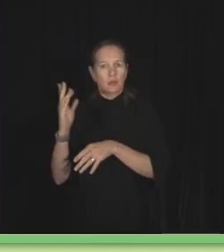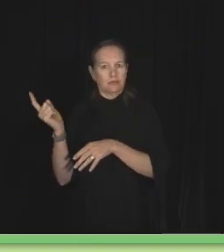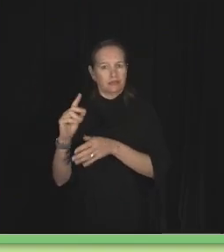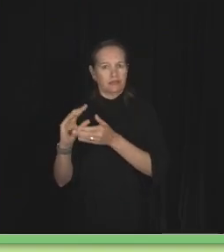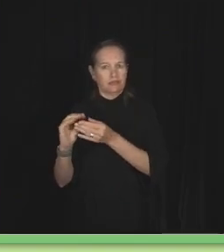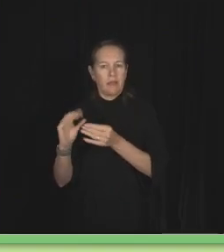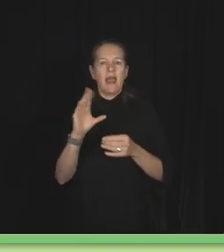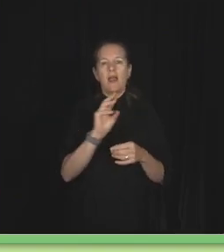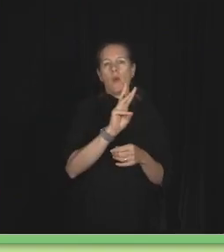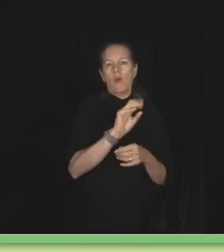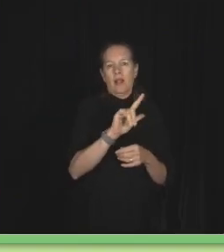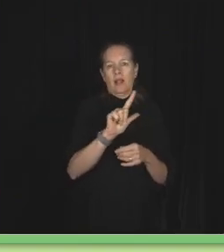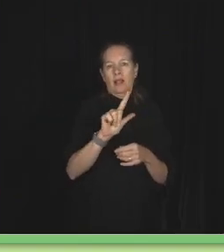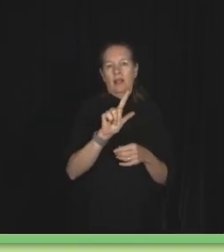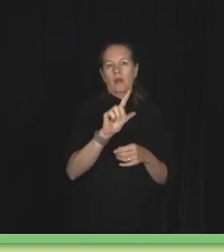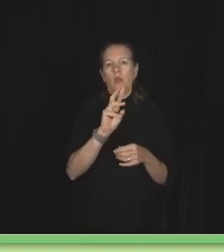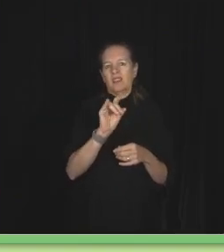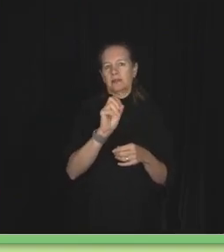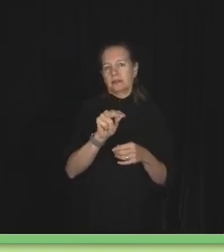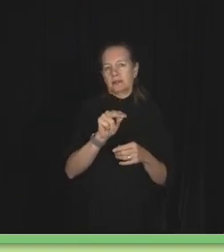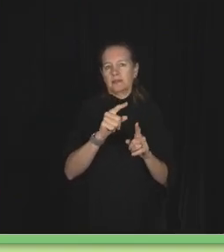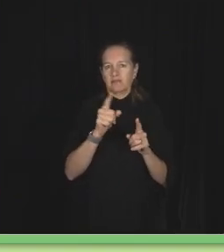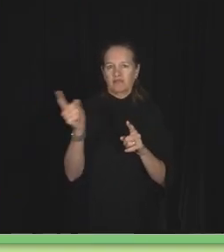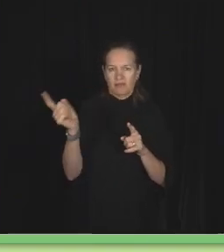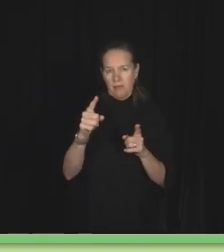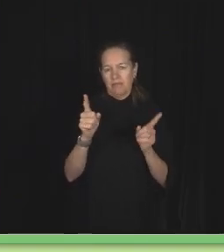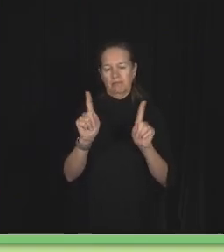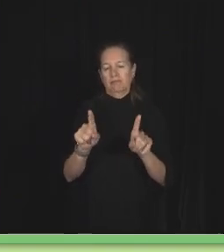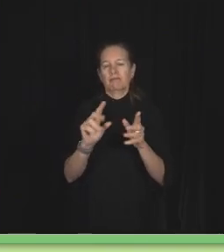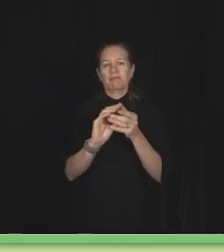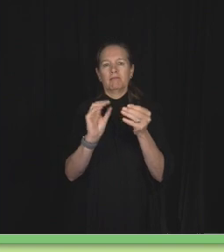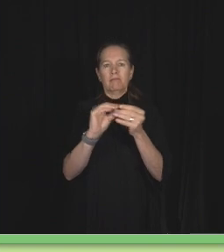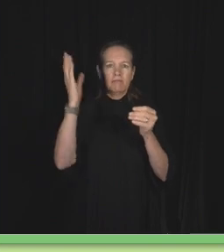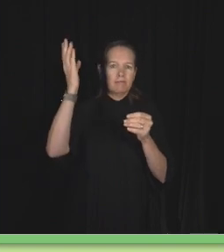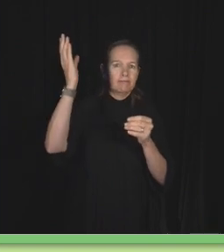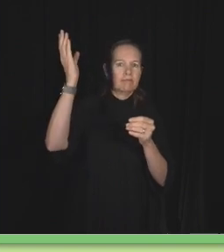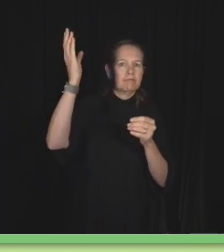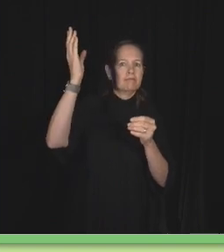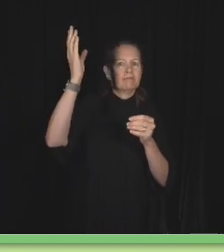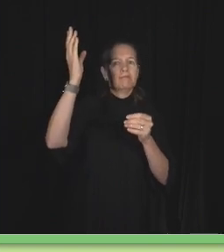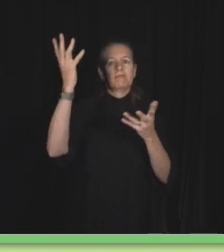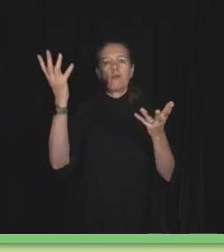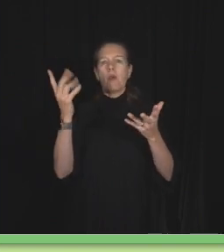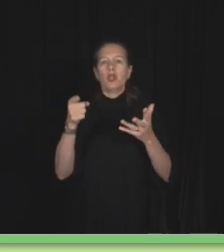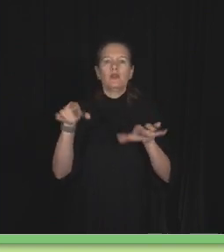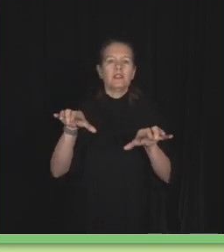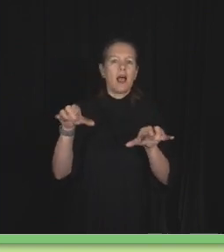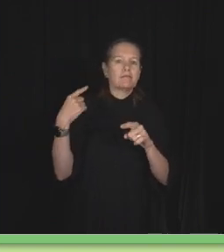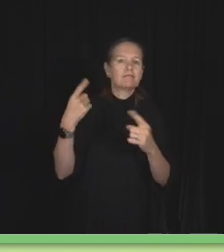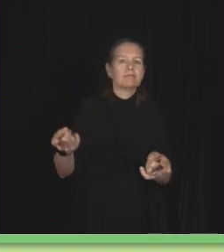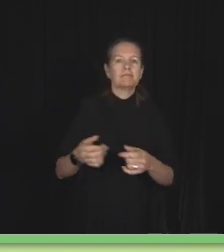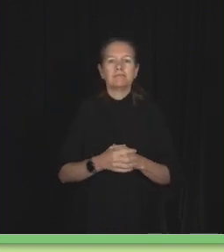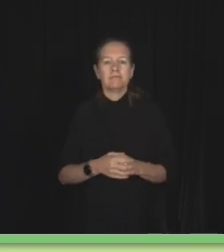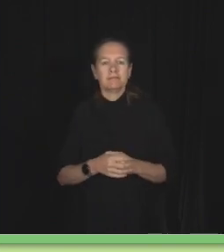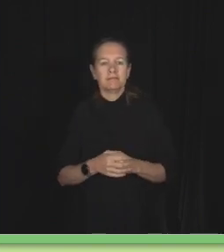also Wilson from Antithesis talk about work. So come on stage, gentlemen, and talk about what you've done.